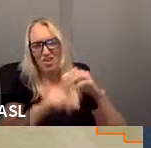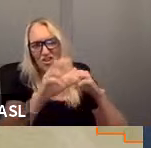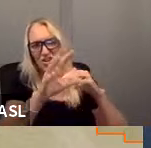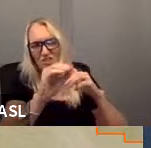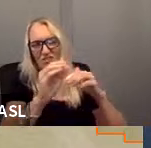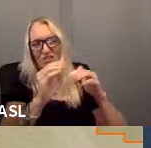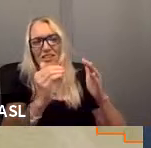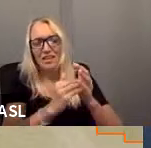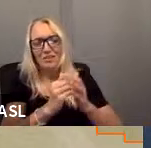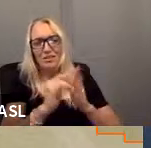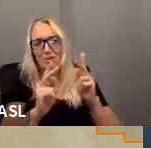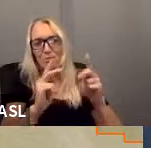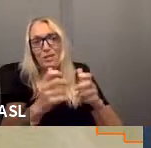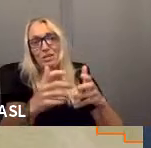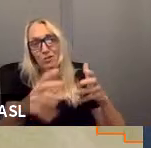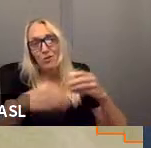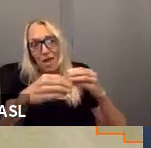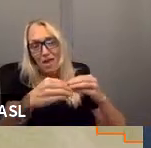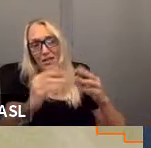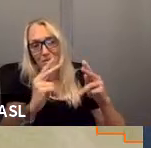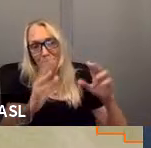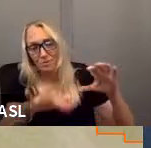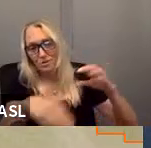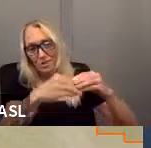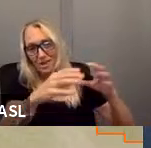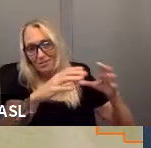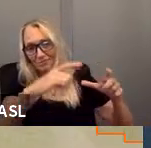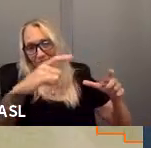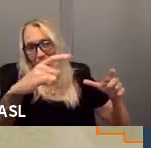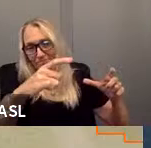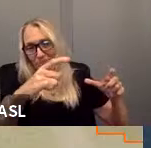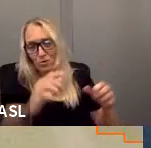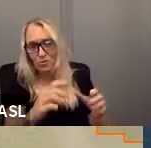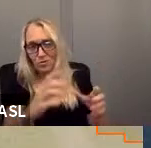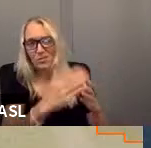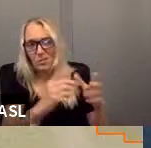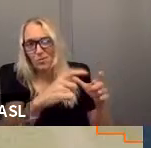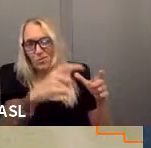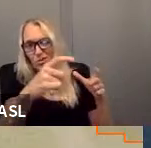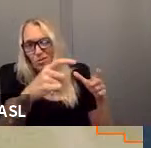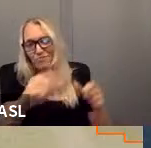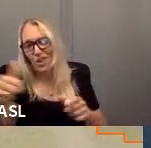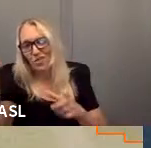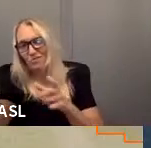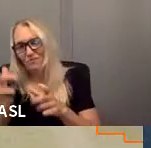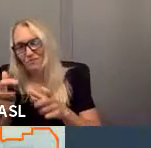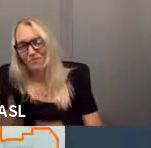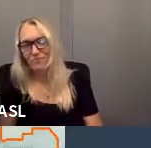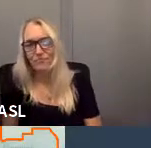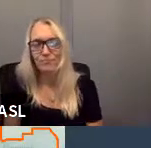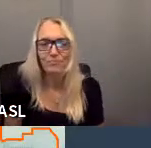they'll have to grow to absorb residents. Next slide, please, Maria.